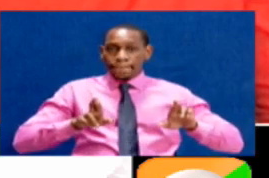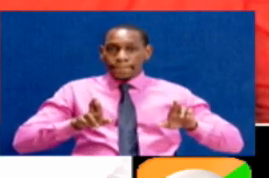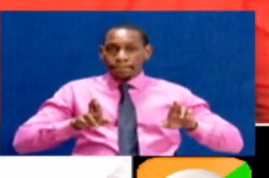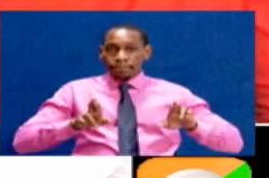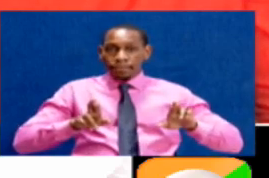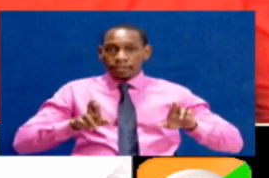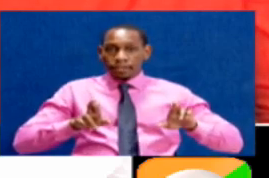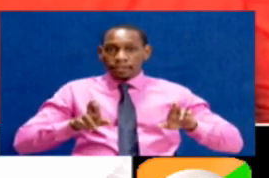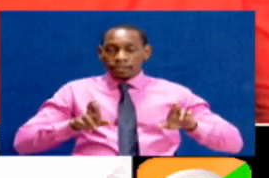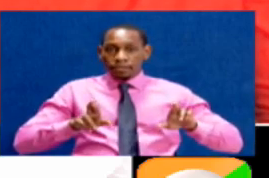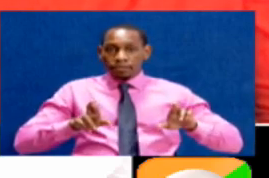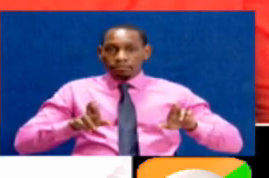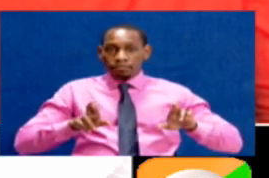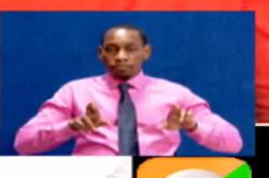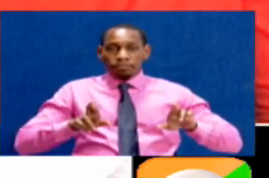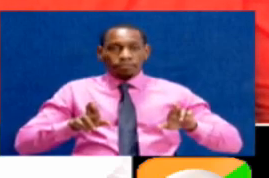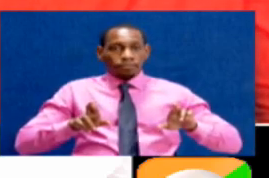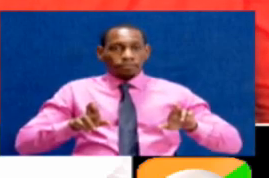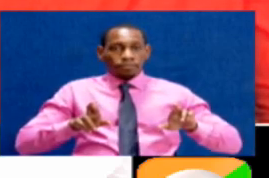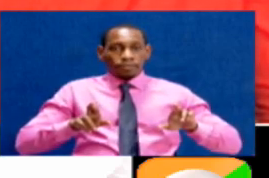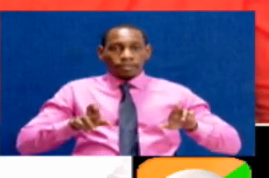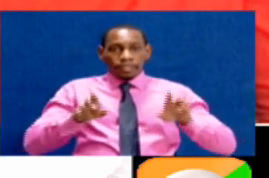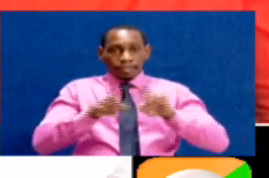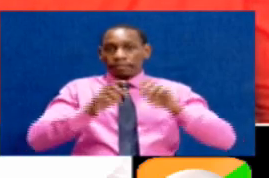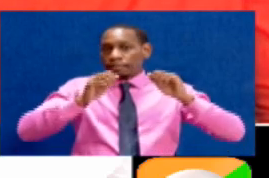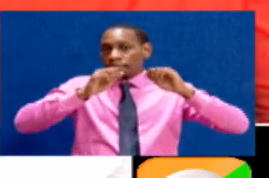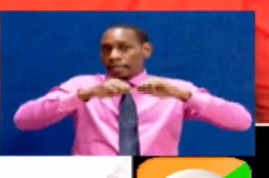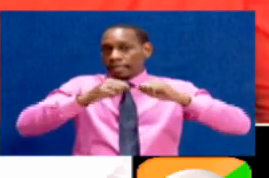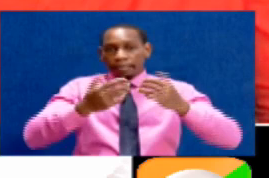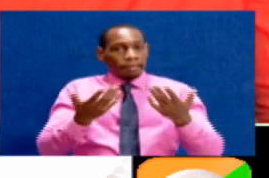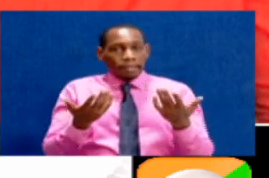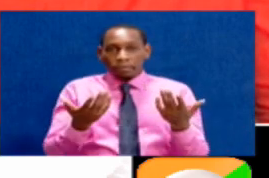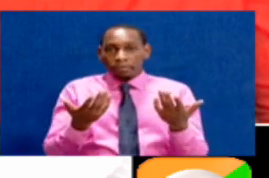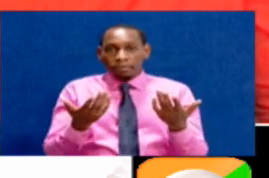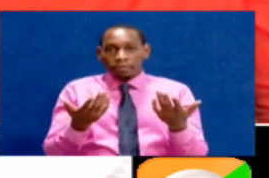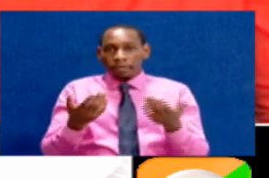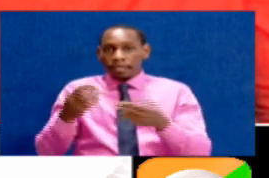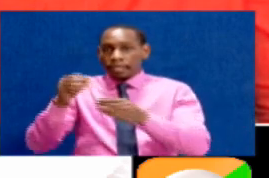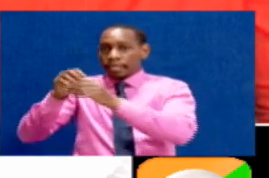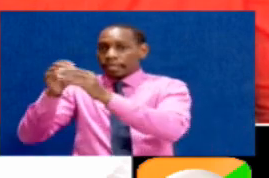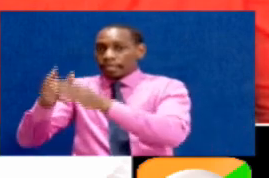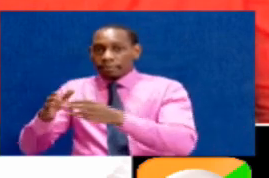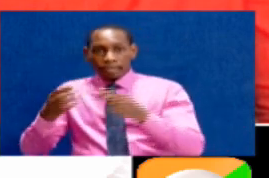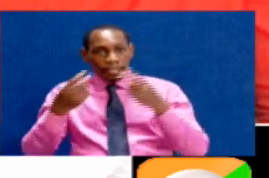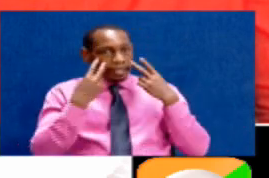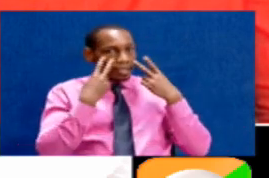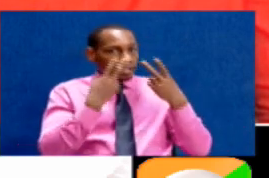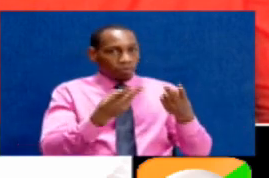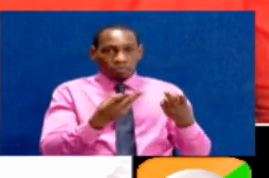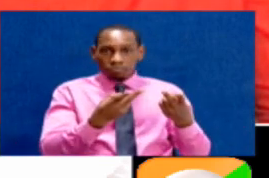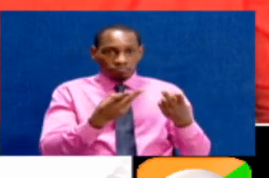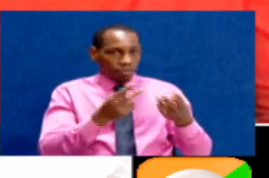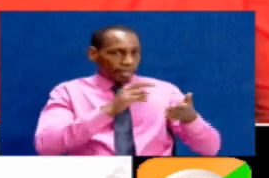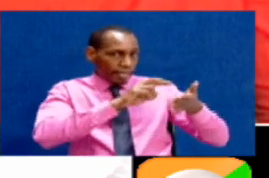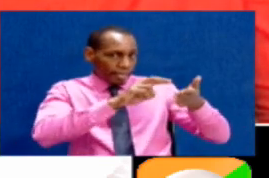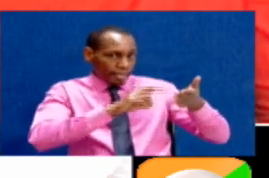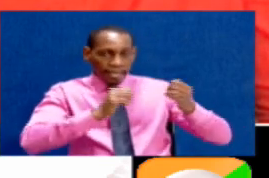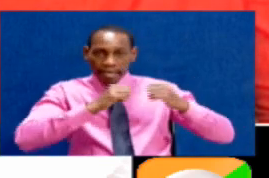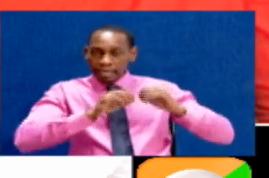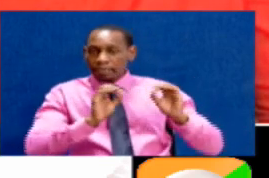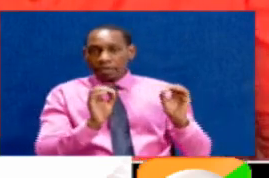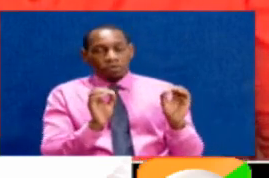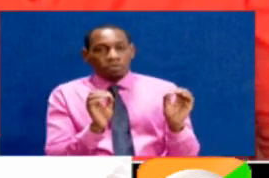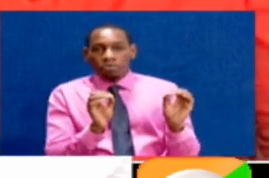from what's happened, maybe the agreements, the buyers did not look at keenly into the